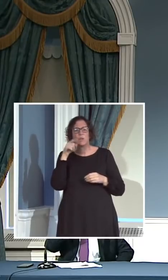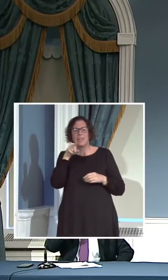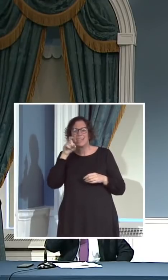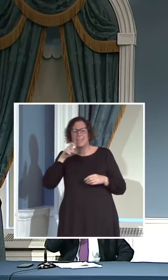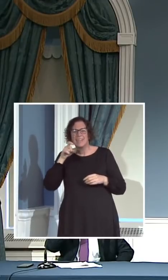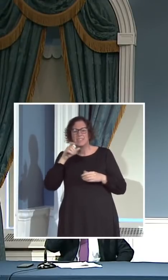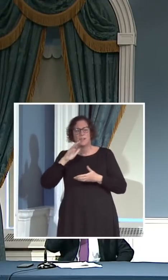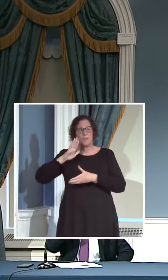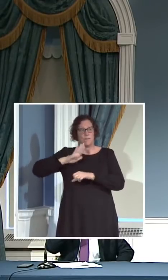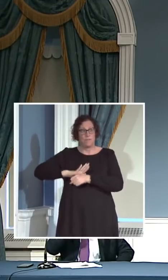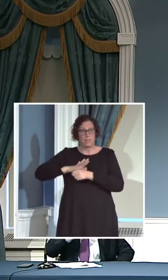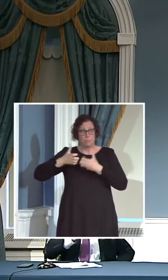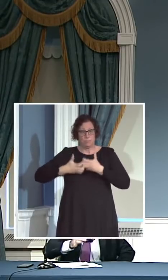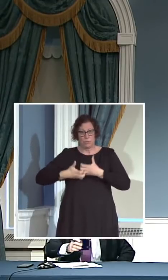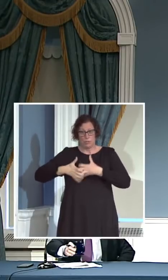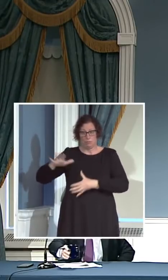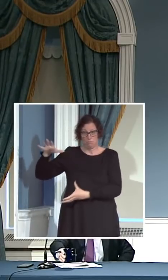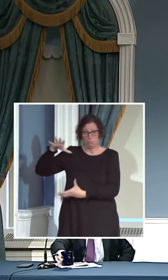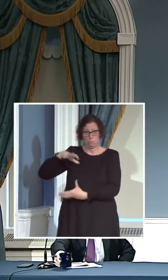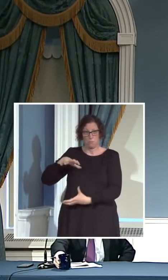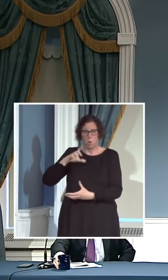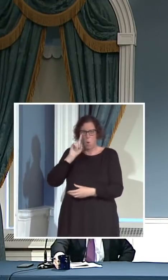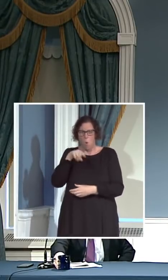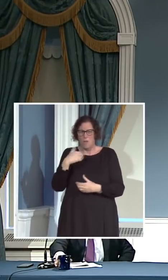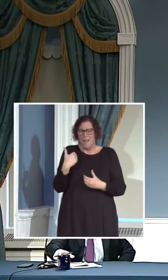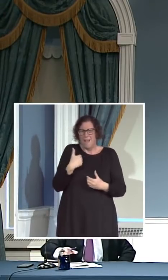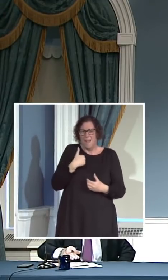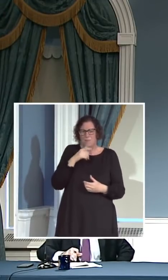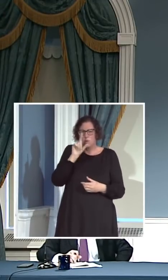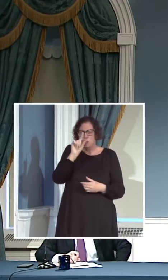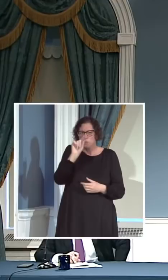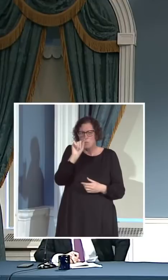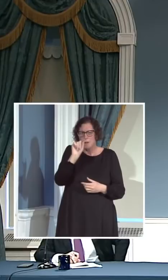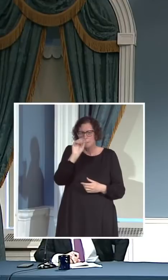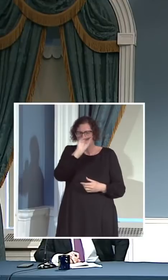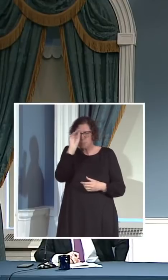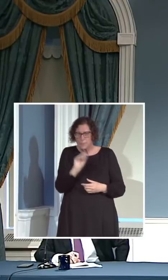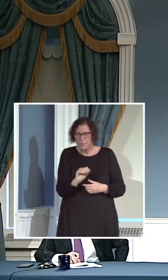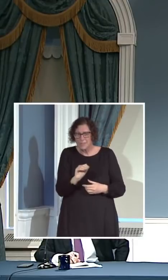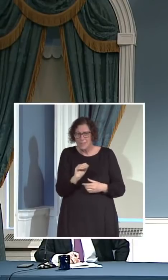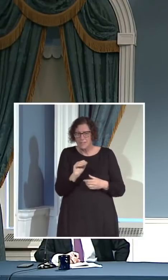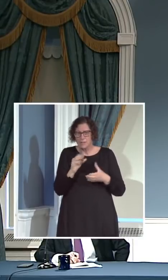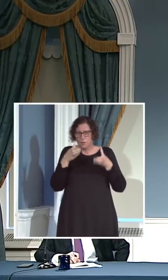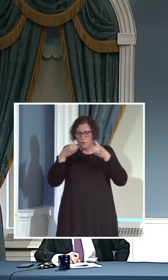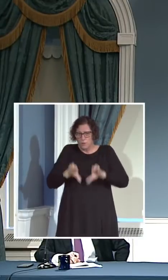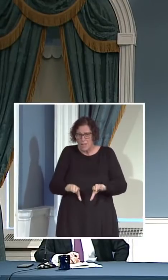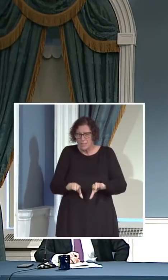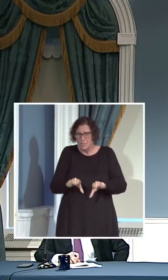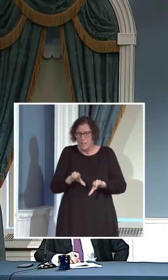ask you whether you're kind of seeing the same figure on a city level.